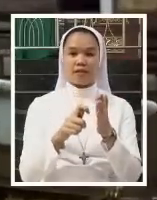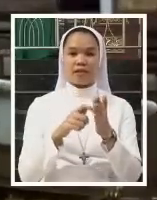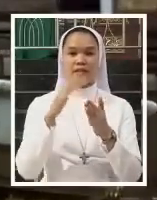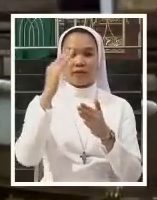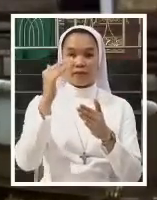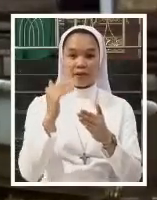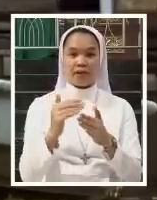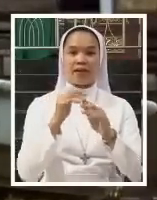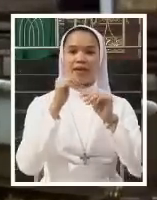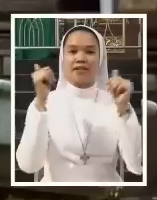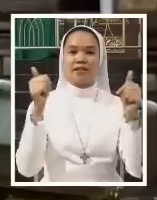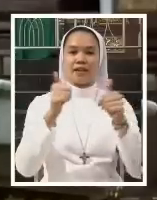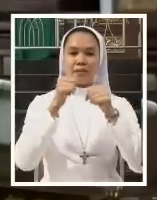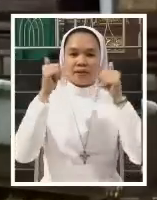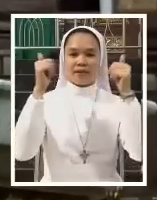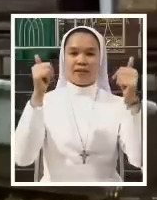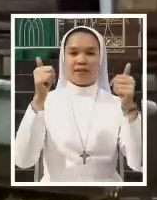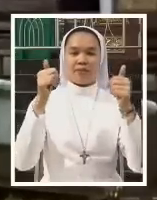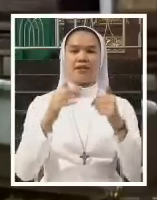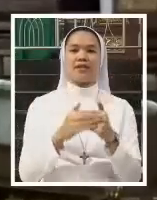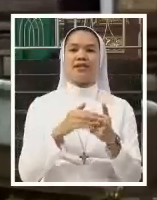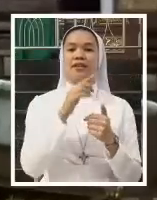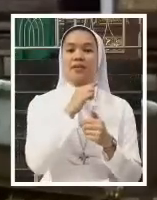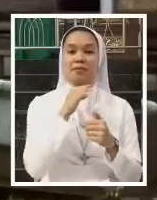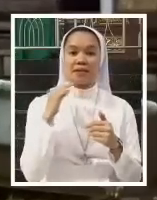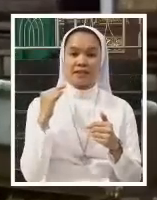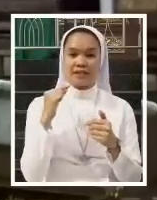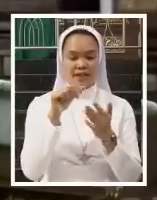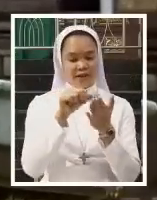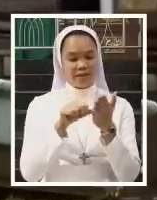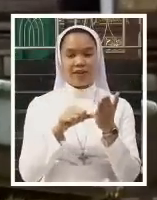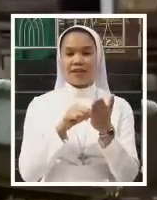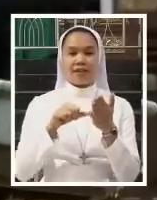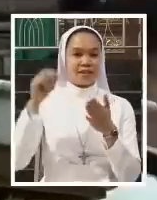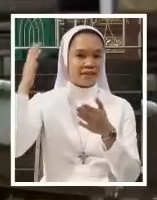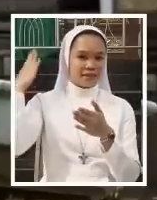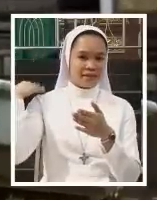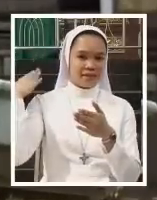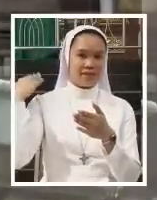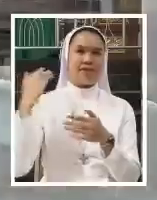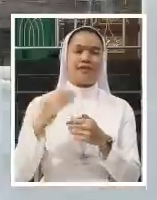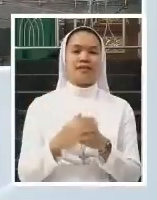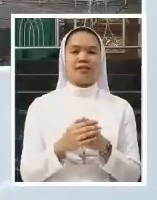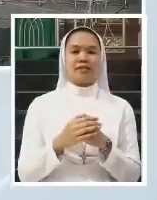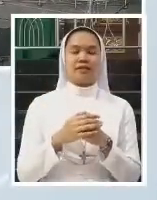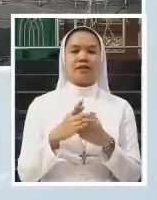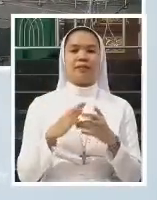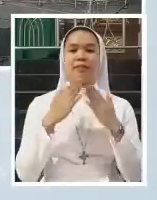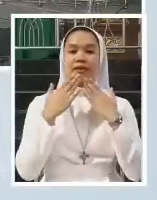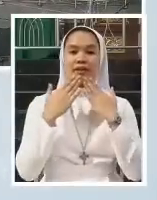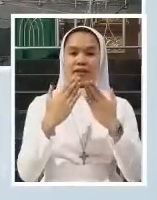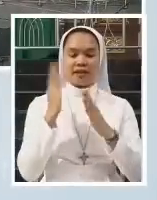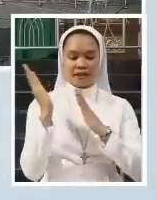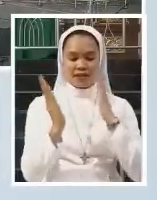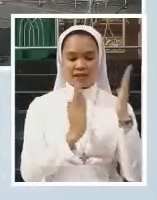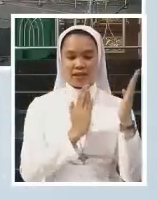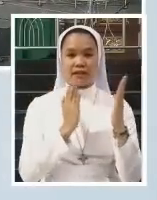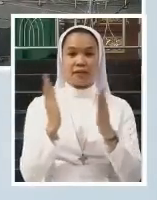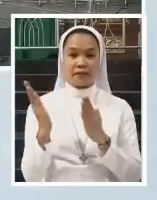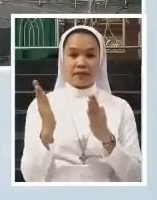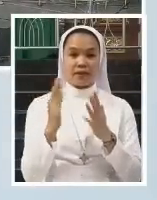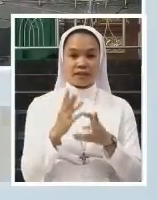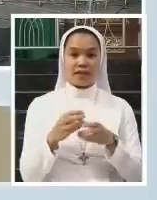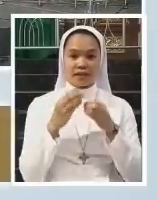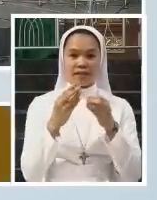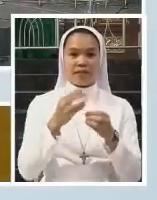following jubilarians on their anniversary of priestly ordination in grateful recognition of the services rendered